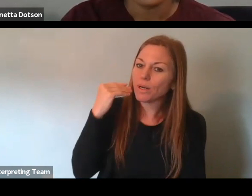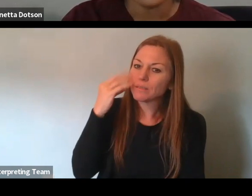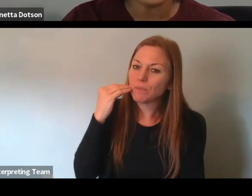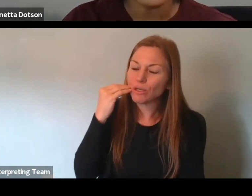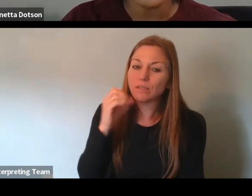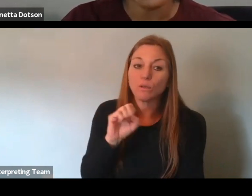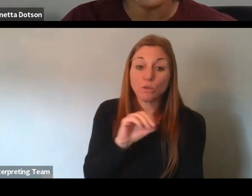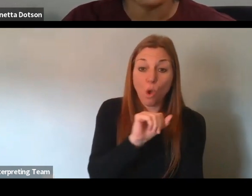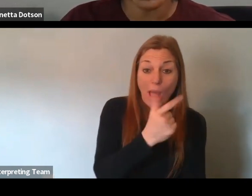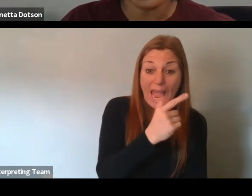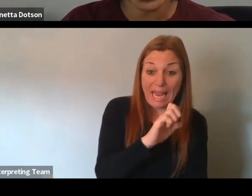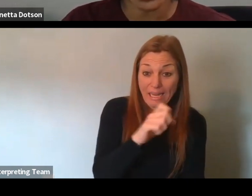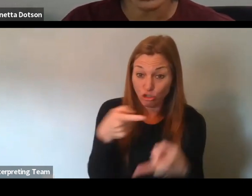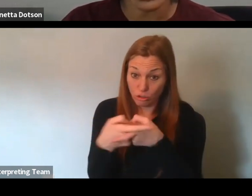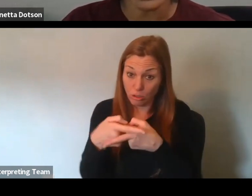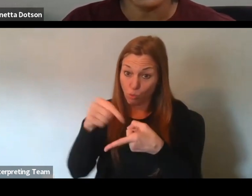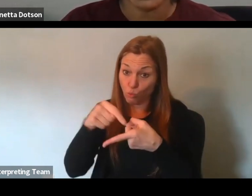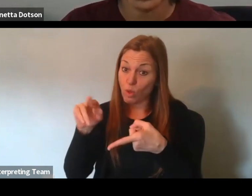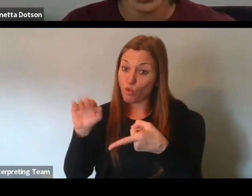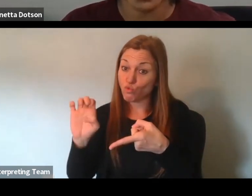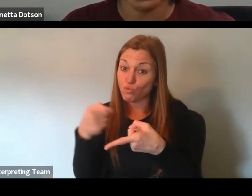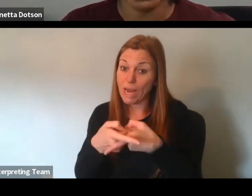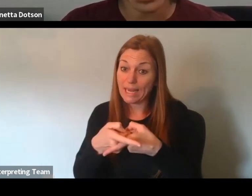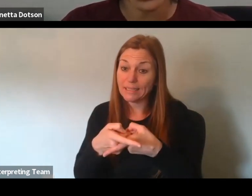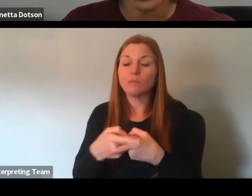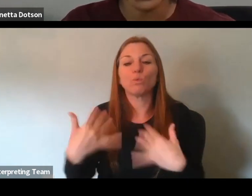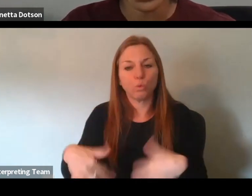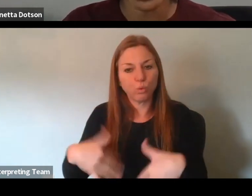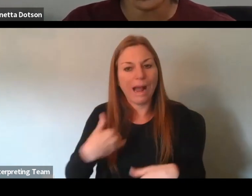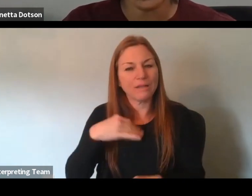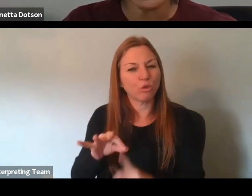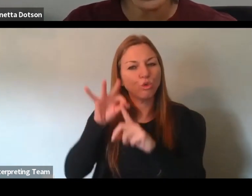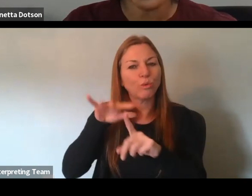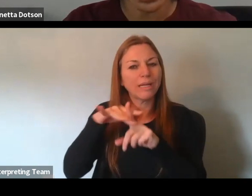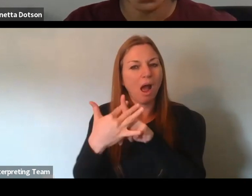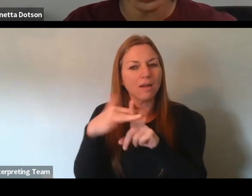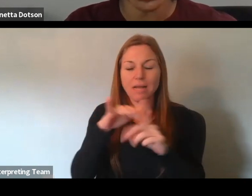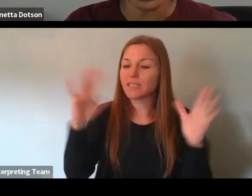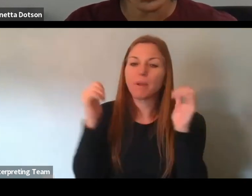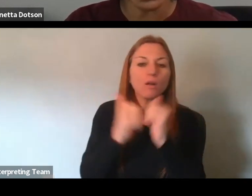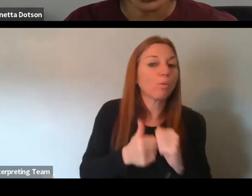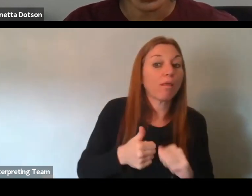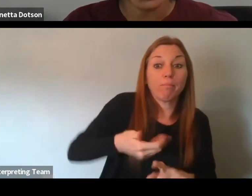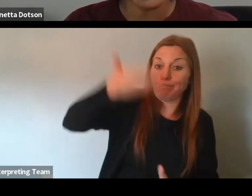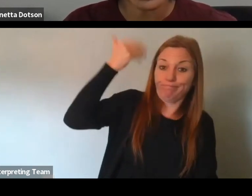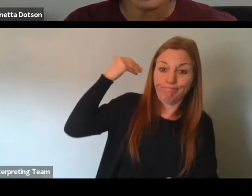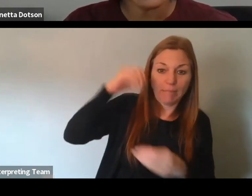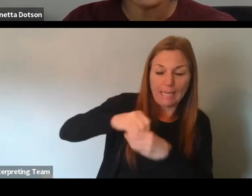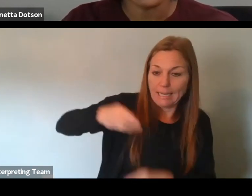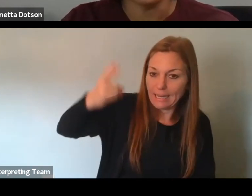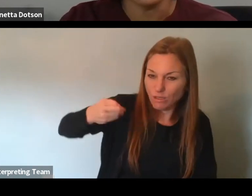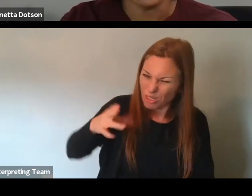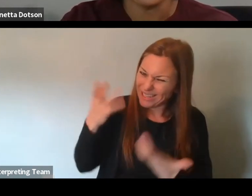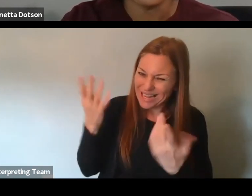how it would at any other time in history. So that's an aspect of intersectionality. You have race, you have age, but you also have time